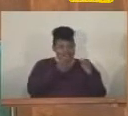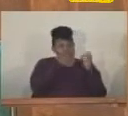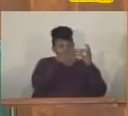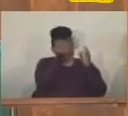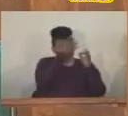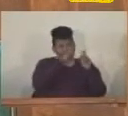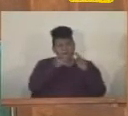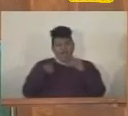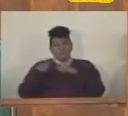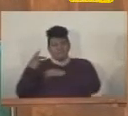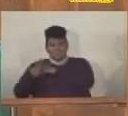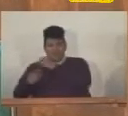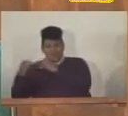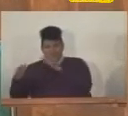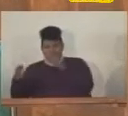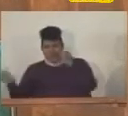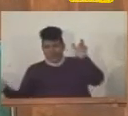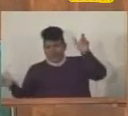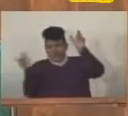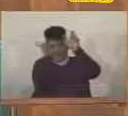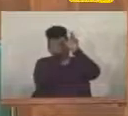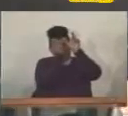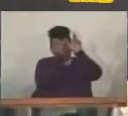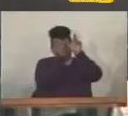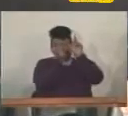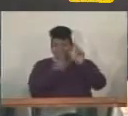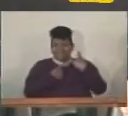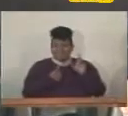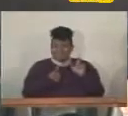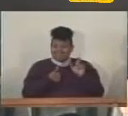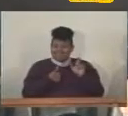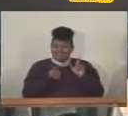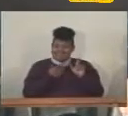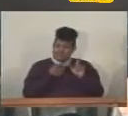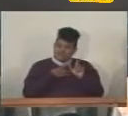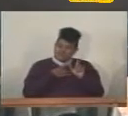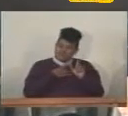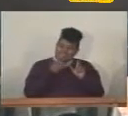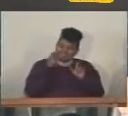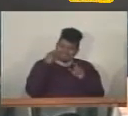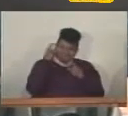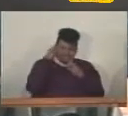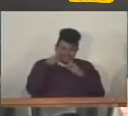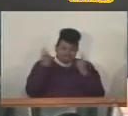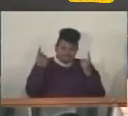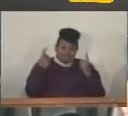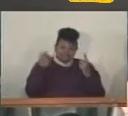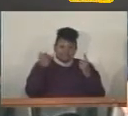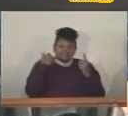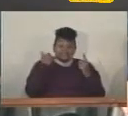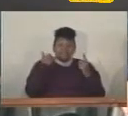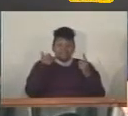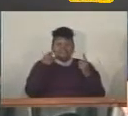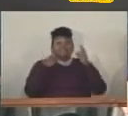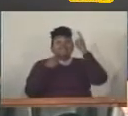meantime. And the one other point I have